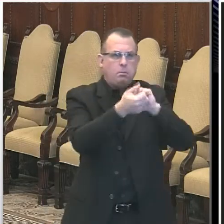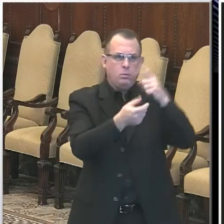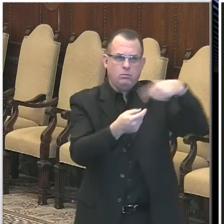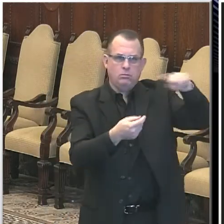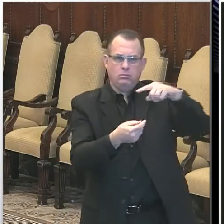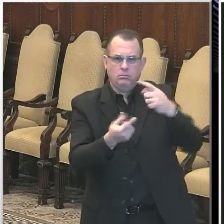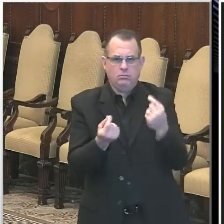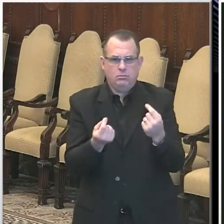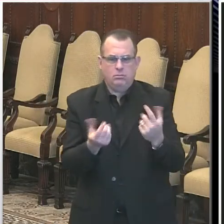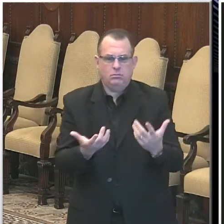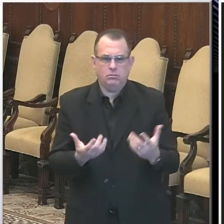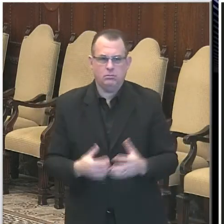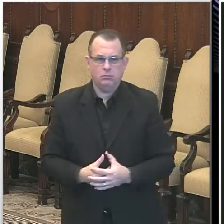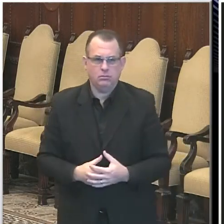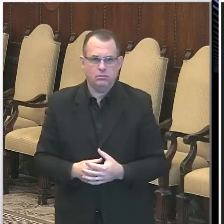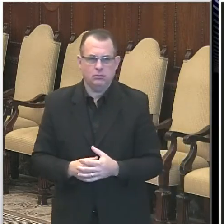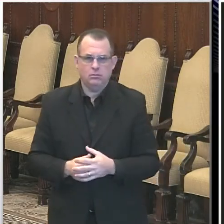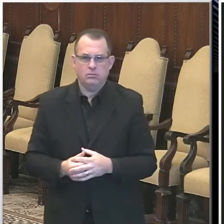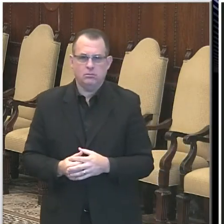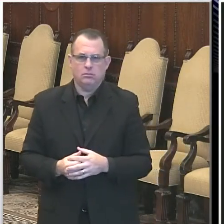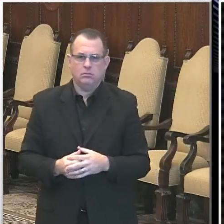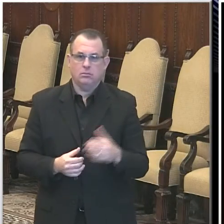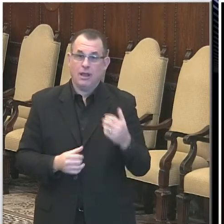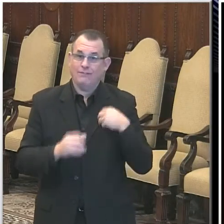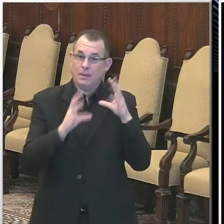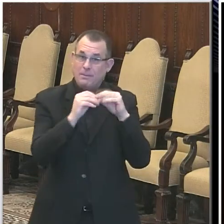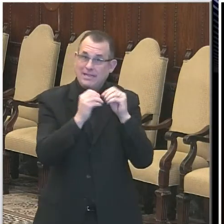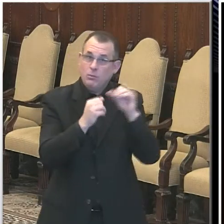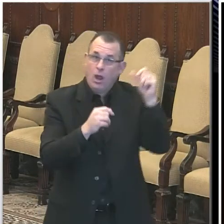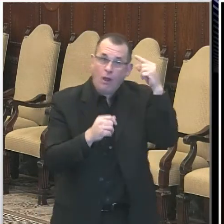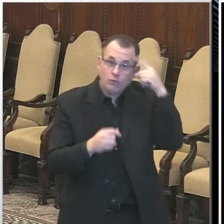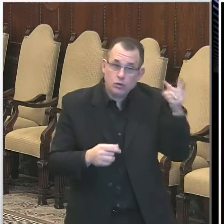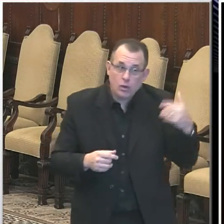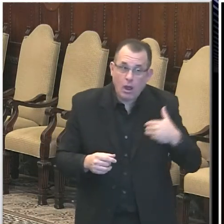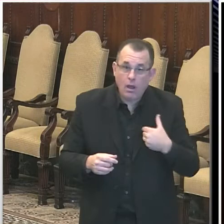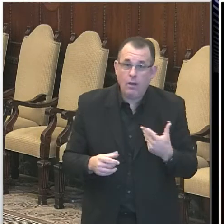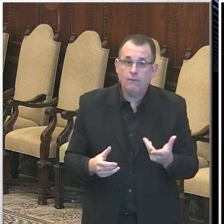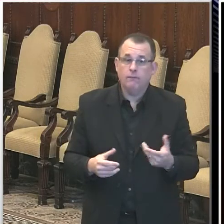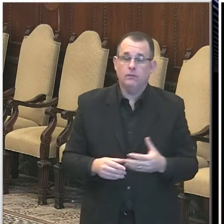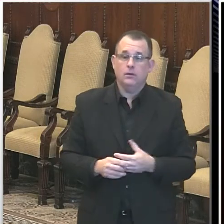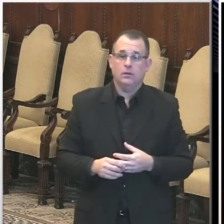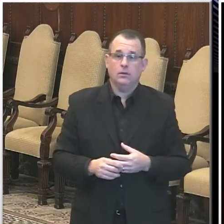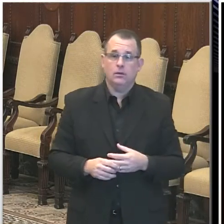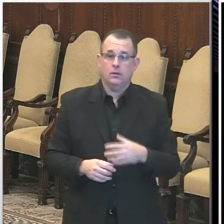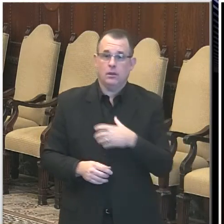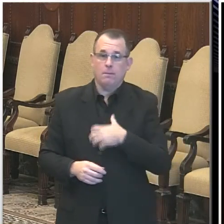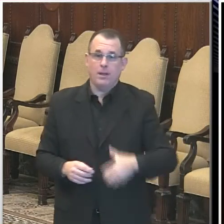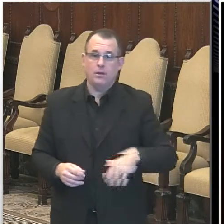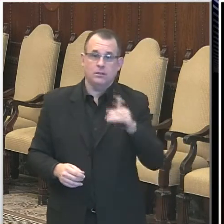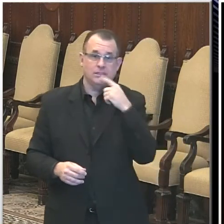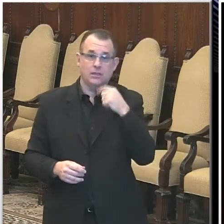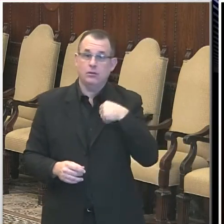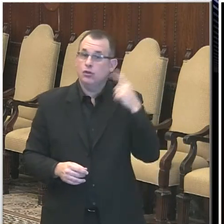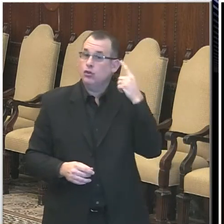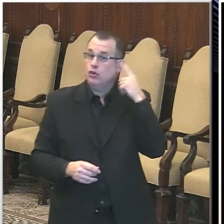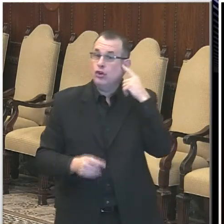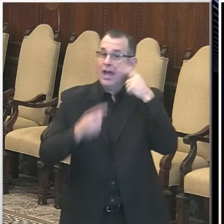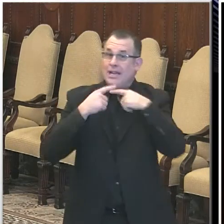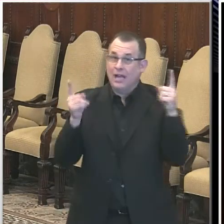ring? Are you having meetings with the governor, et cetera? I spoke to the governor after the announcement of the coalition.